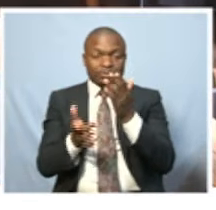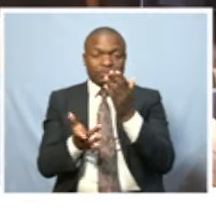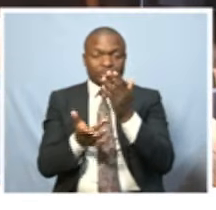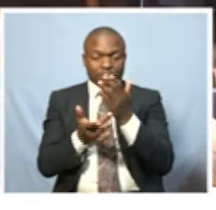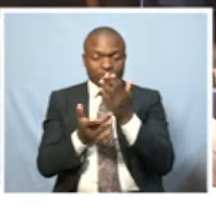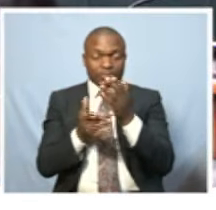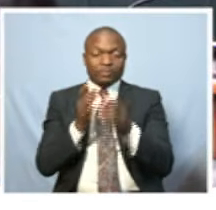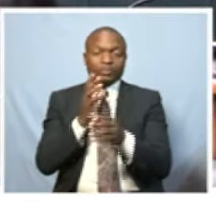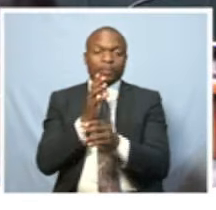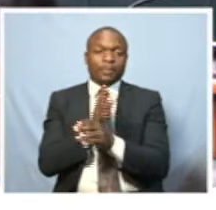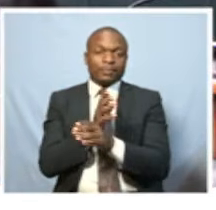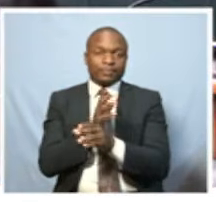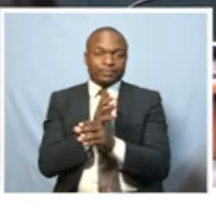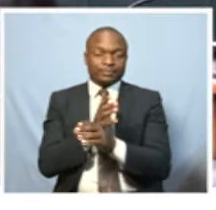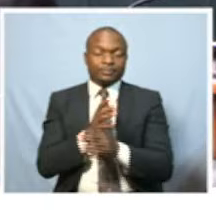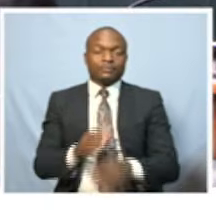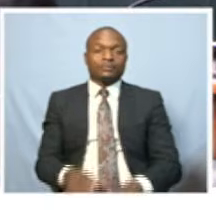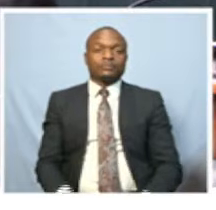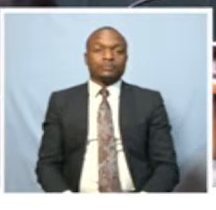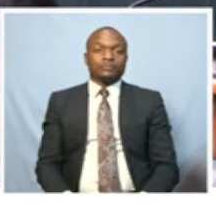of Technology and Science.